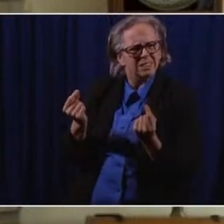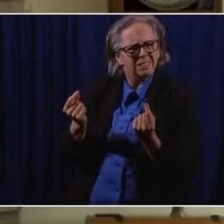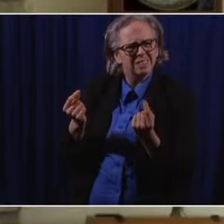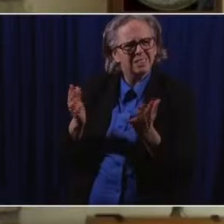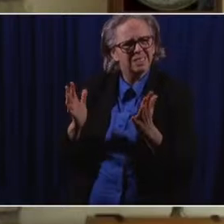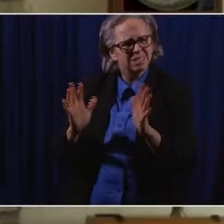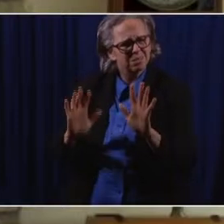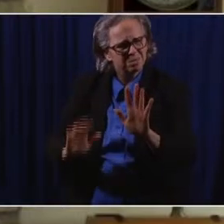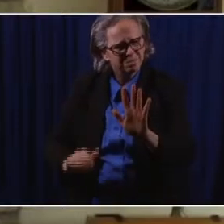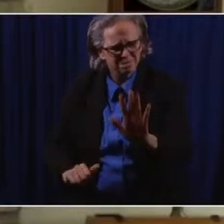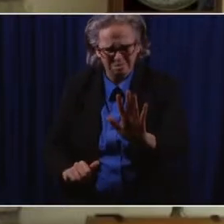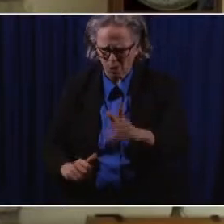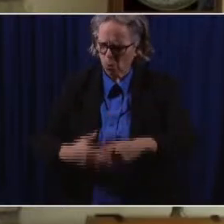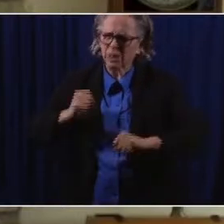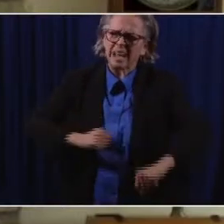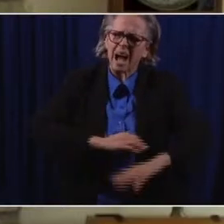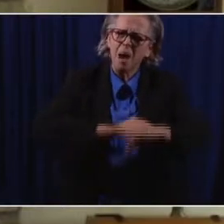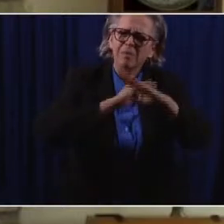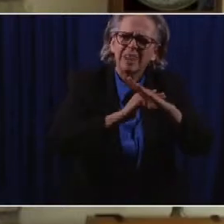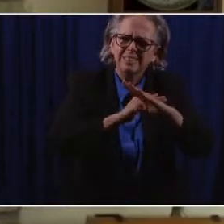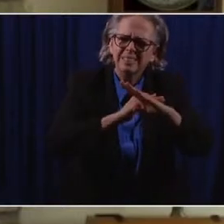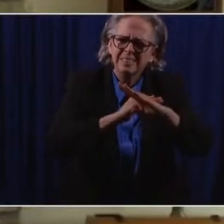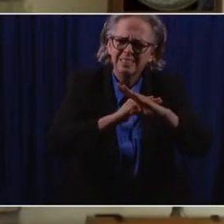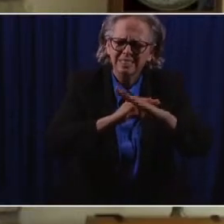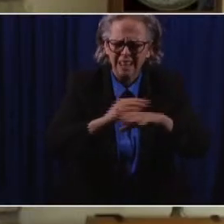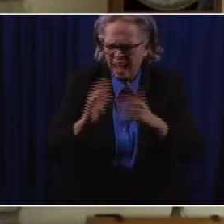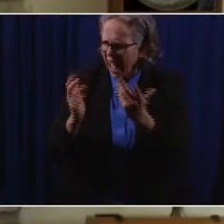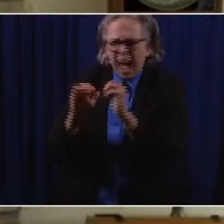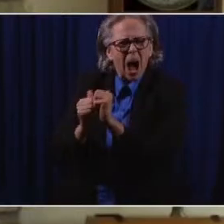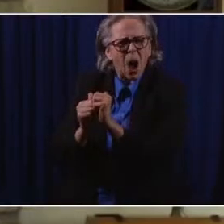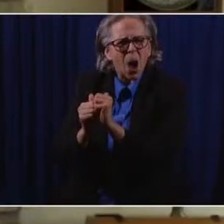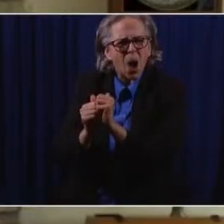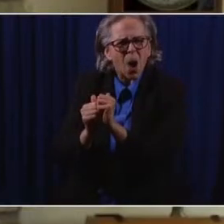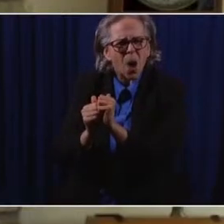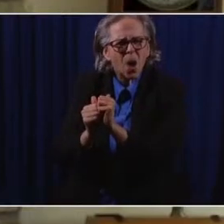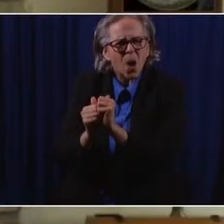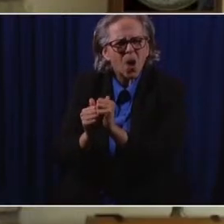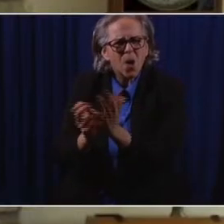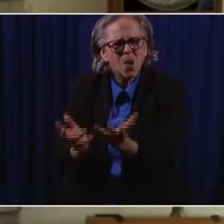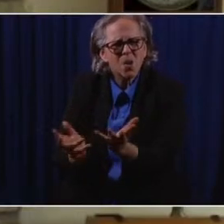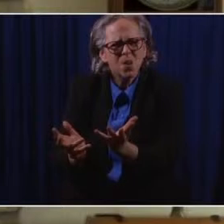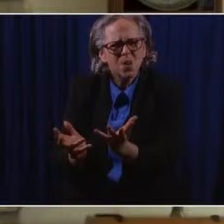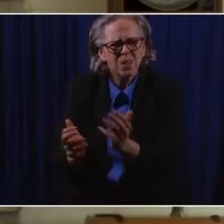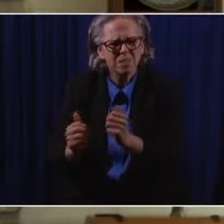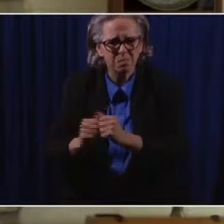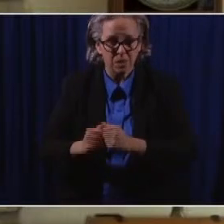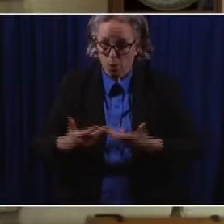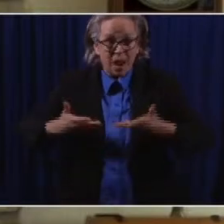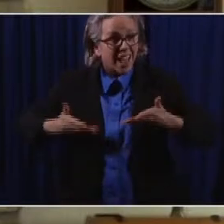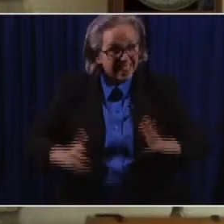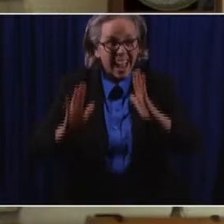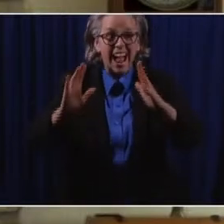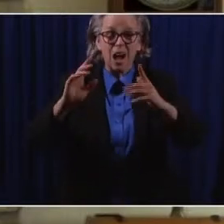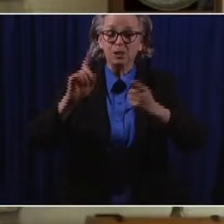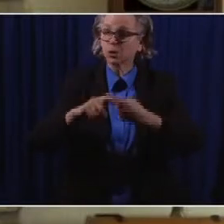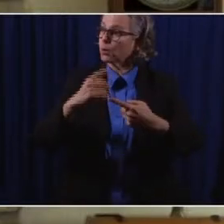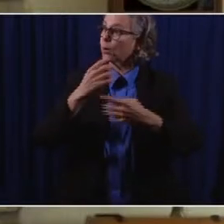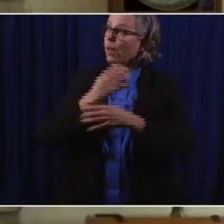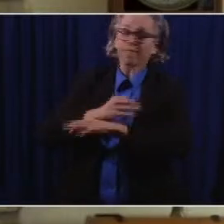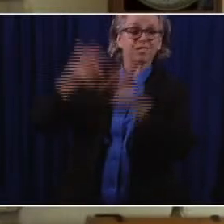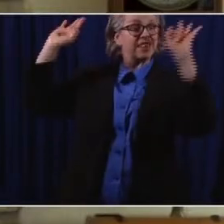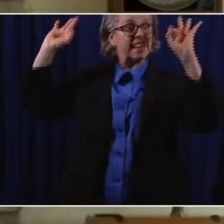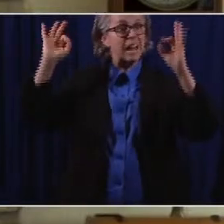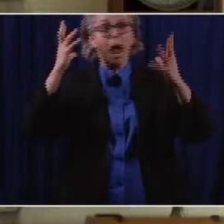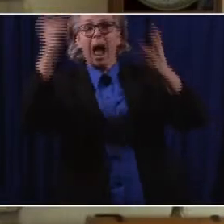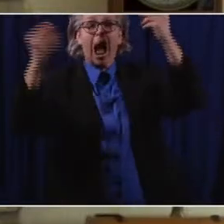virus. The things that we can do to enable us to have more freedom, to enable us to live a more normal